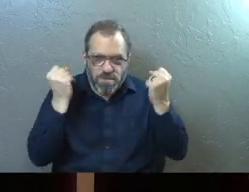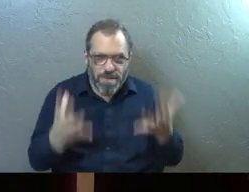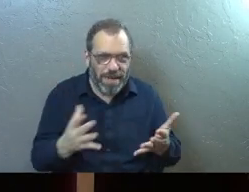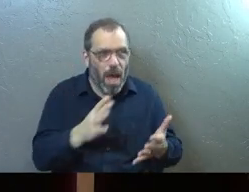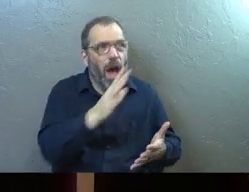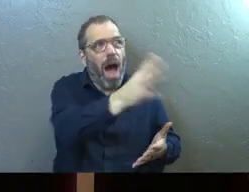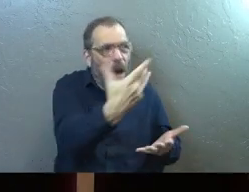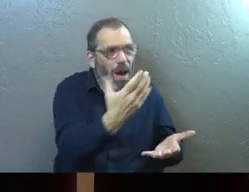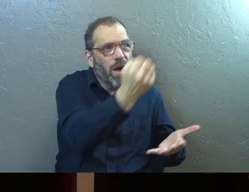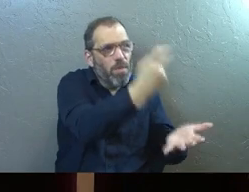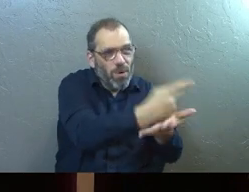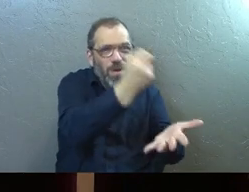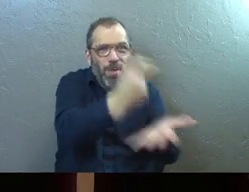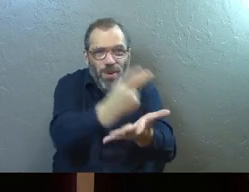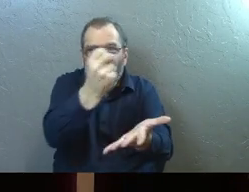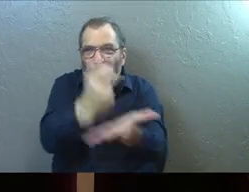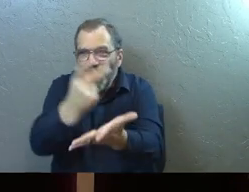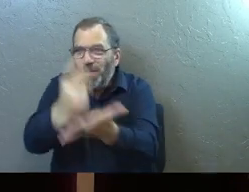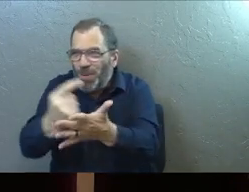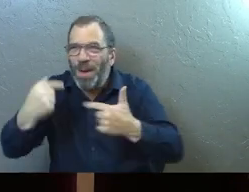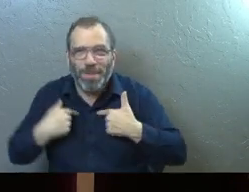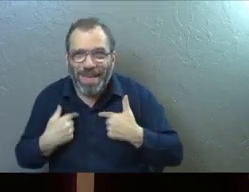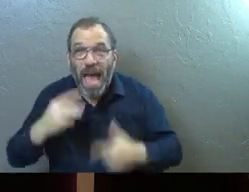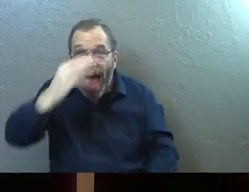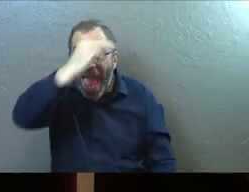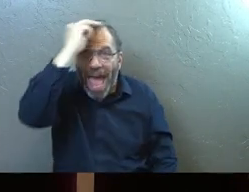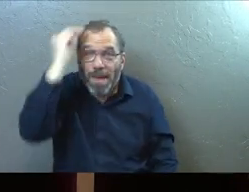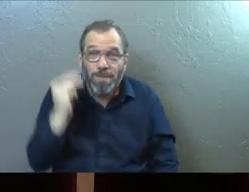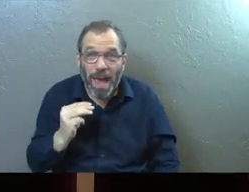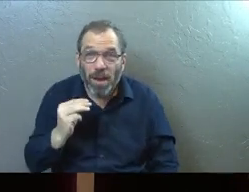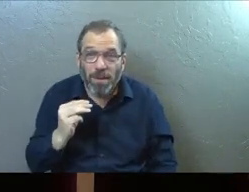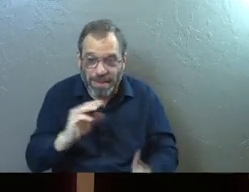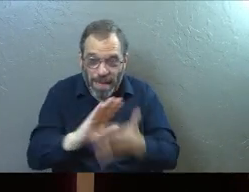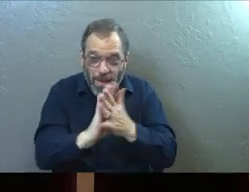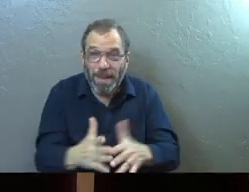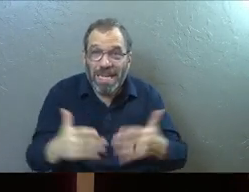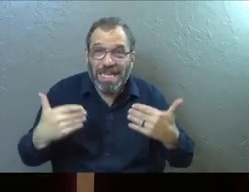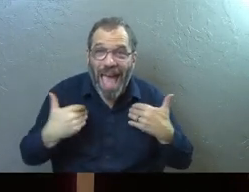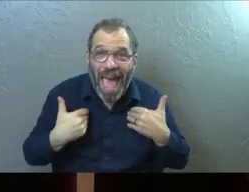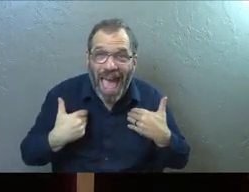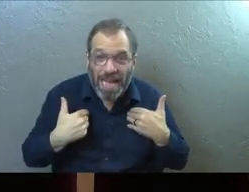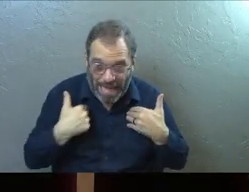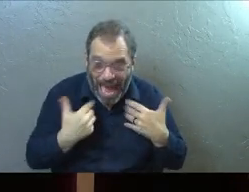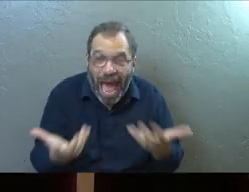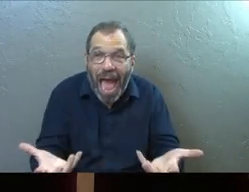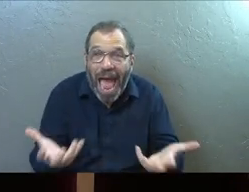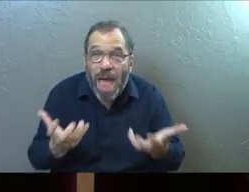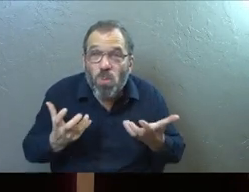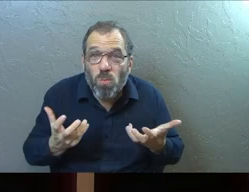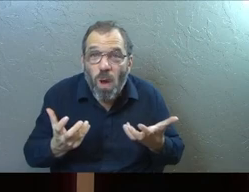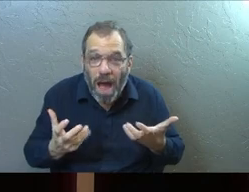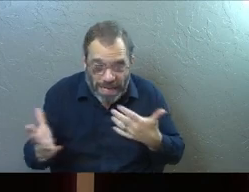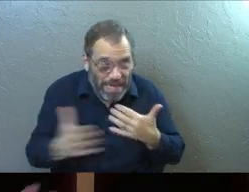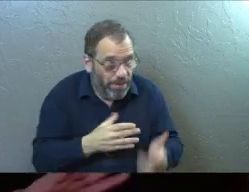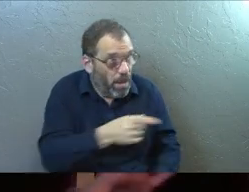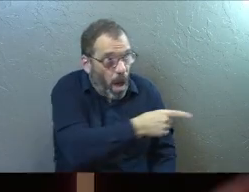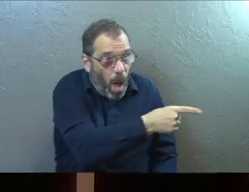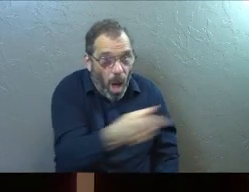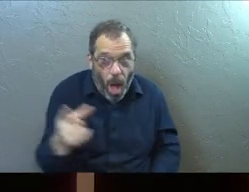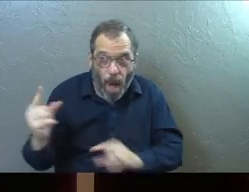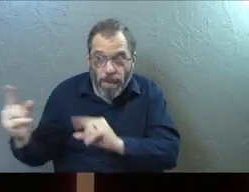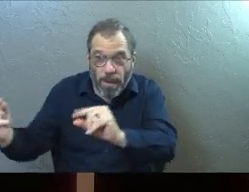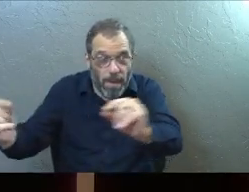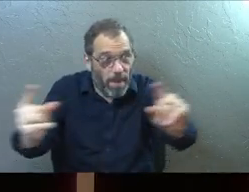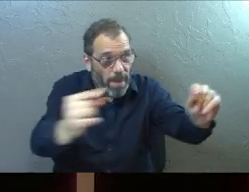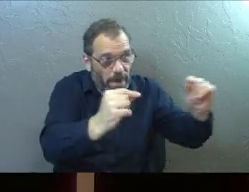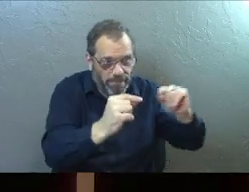we want other people to approve of us. And Mary finds a peace that I want so bad. That says, even though everybody else is saying